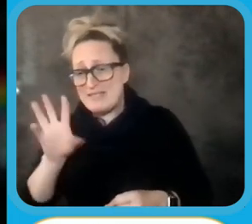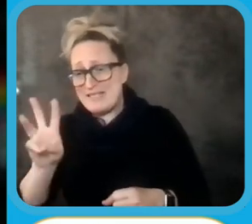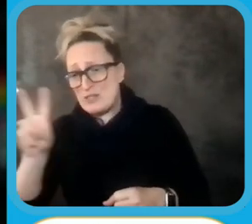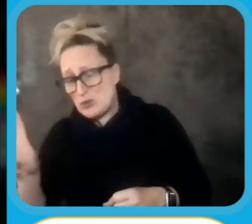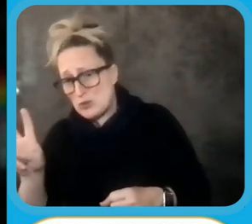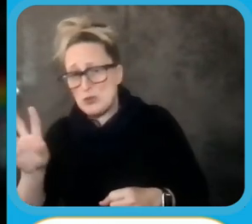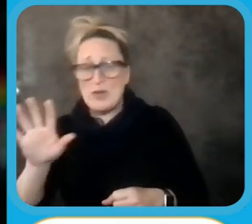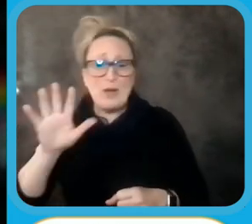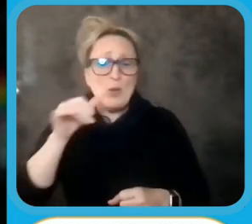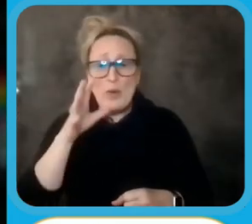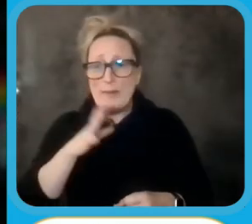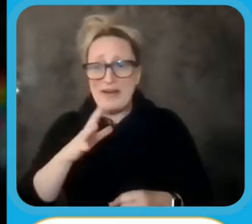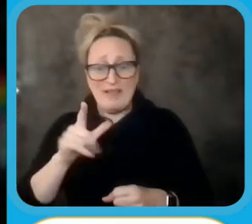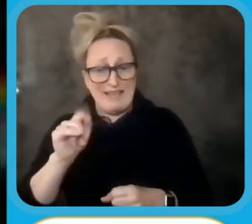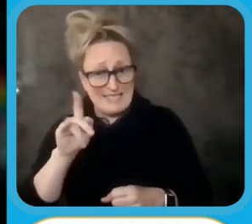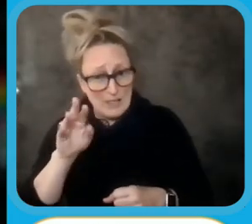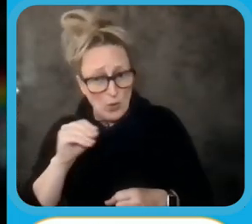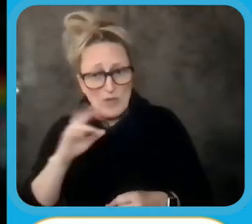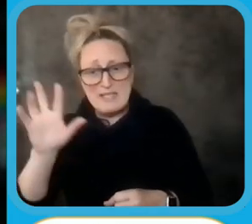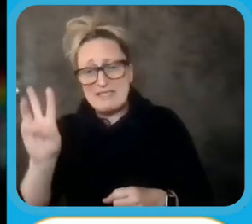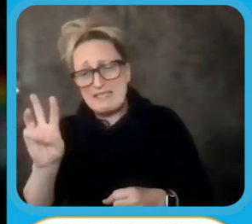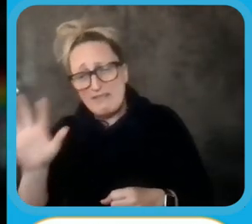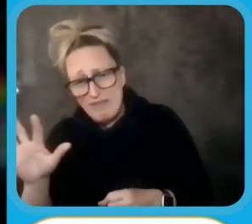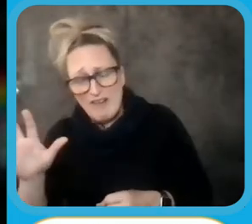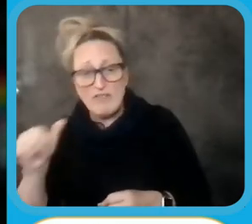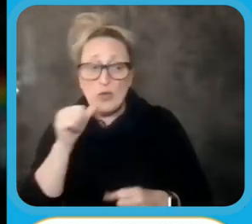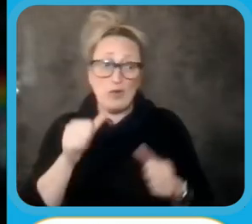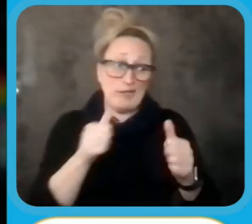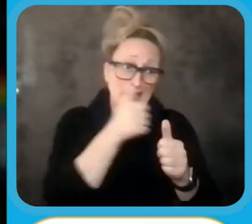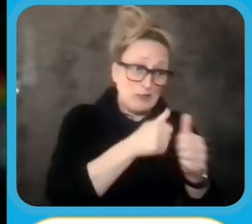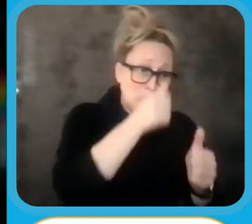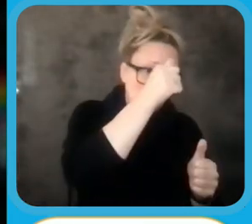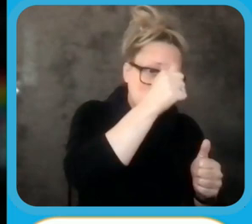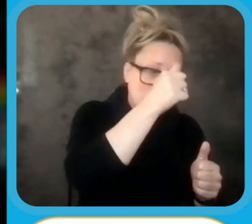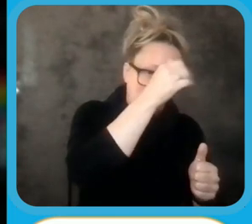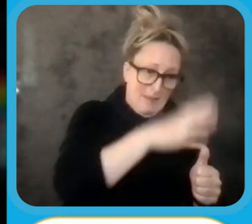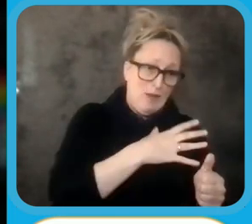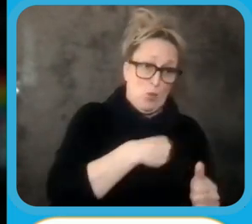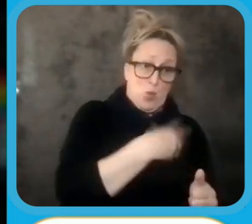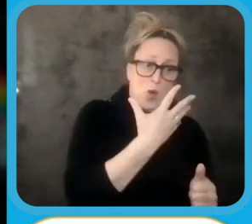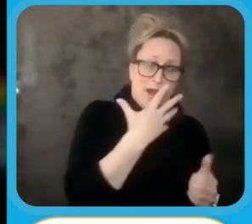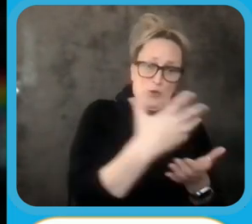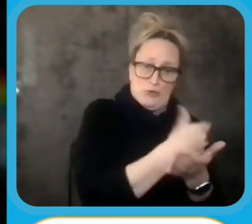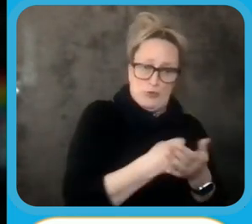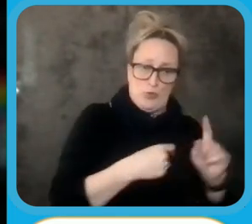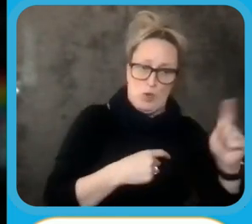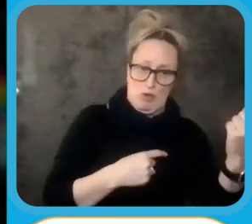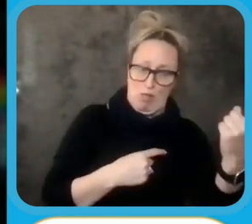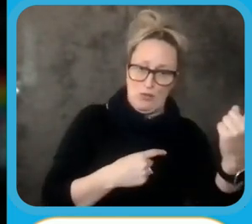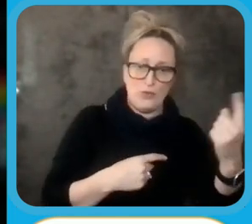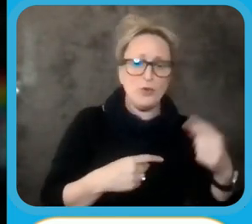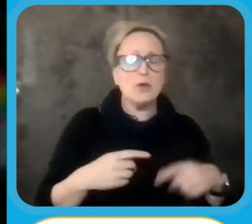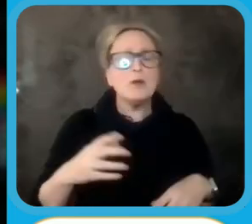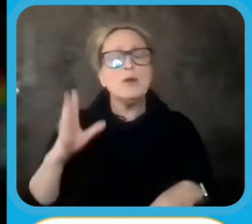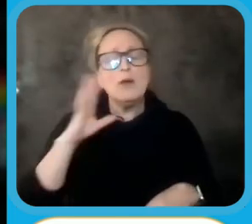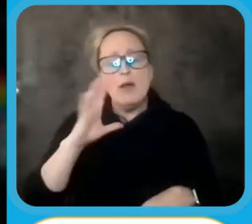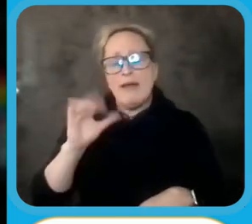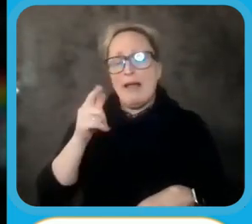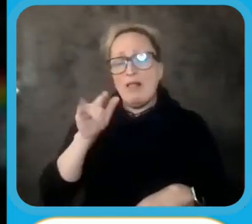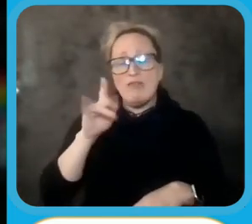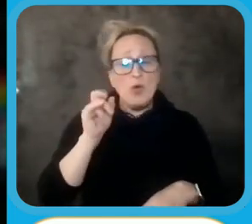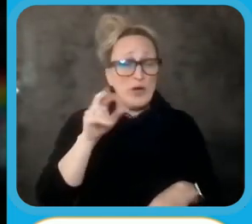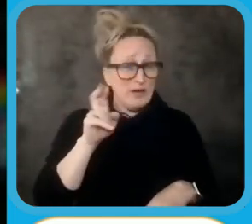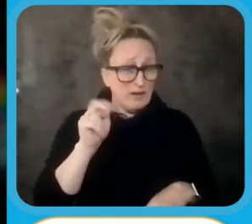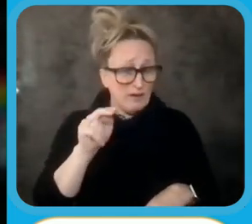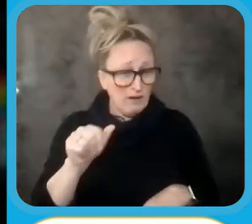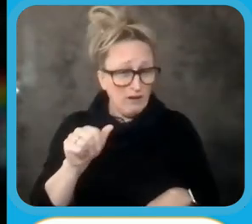Latina women earning 55 cents for every dollar that white men earn. That's why my office, alongside the California Commission on the Status of Women